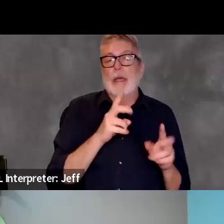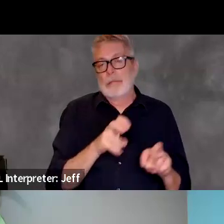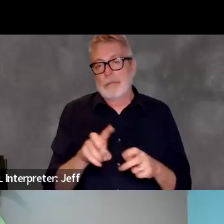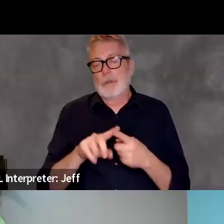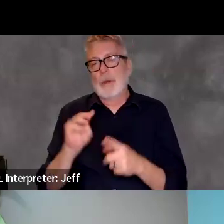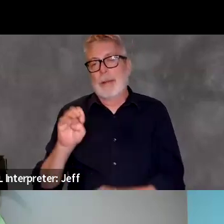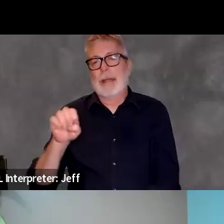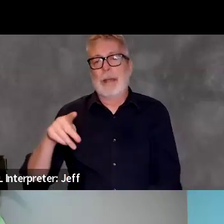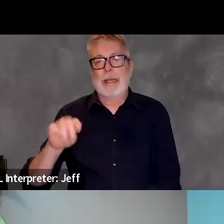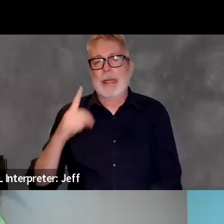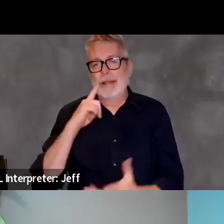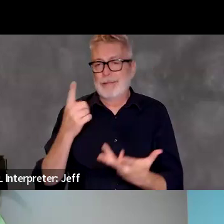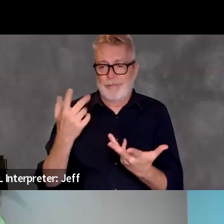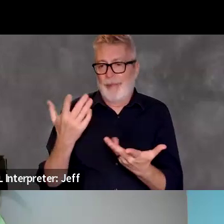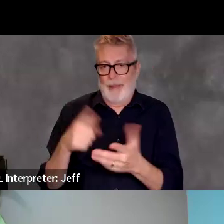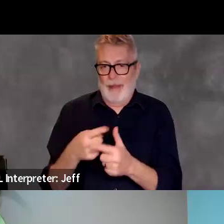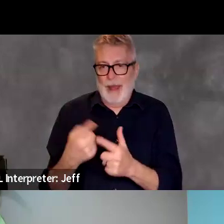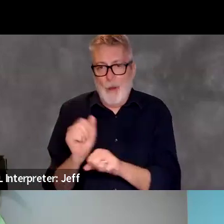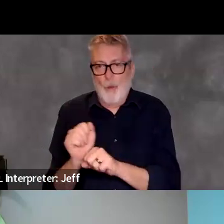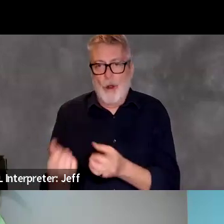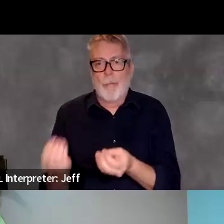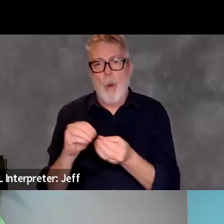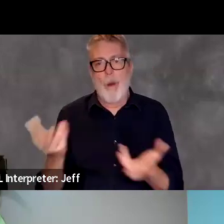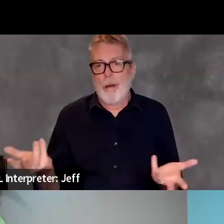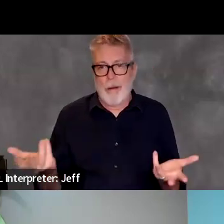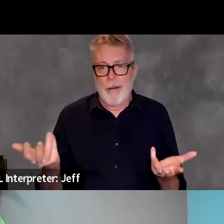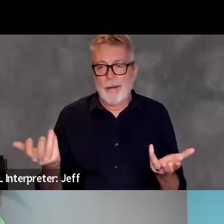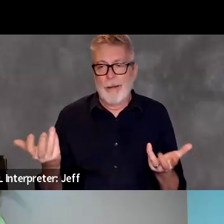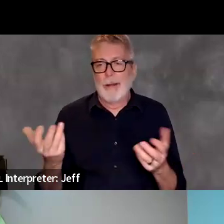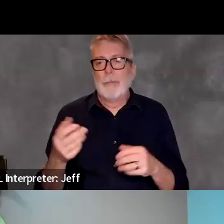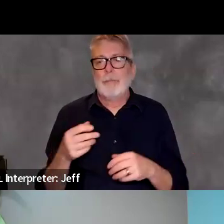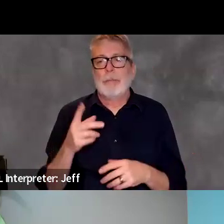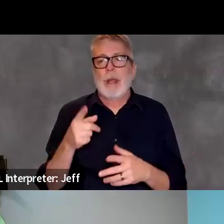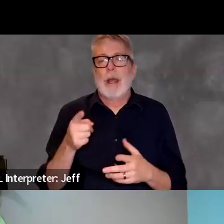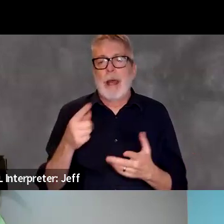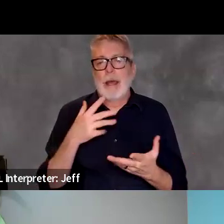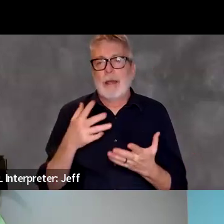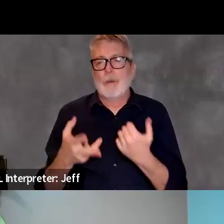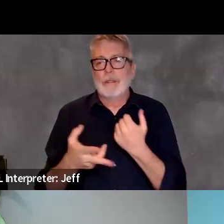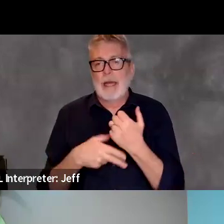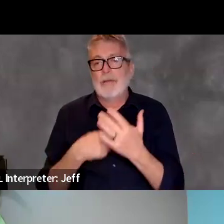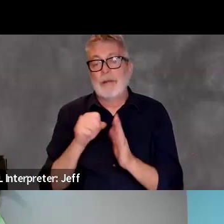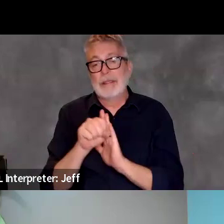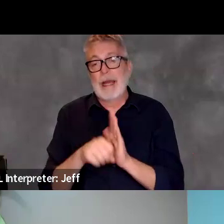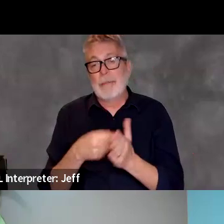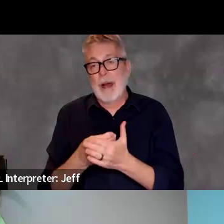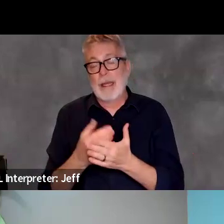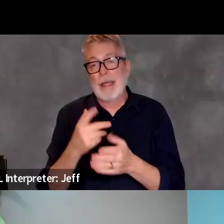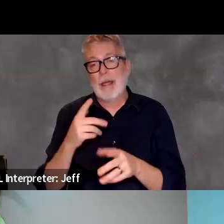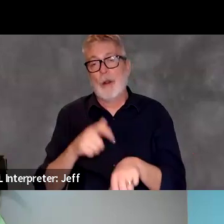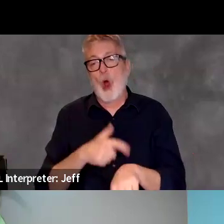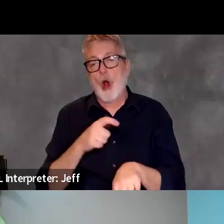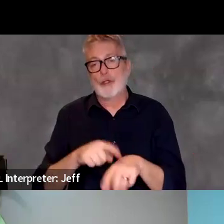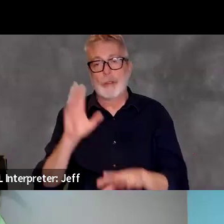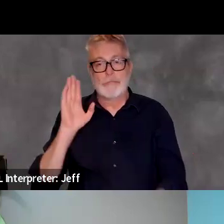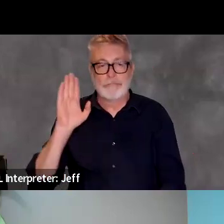more. And we know that that saves the program money in the long run and saves the state money in the long run.